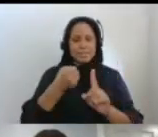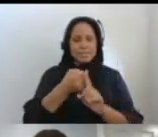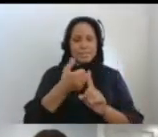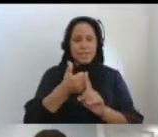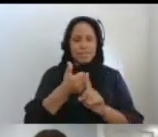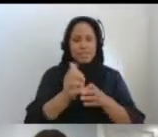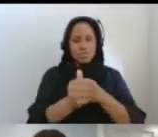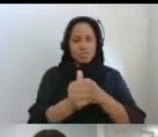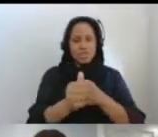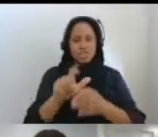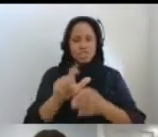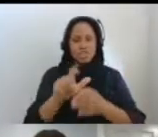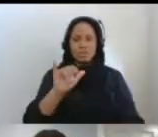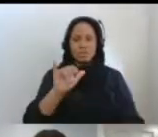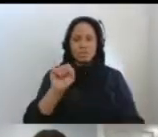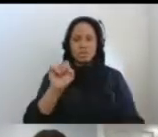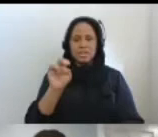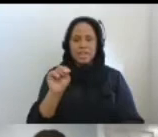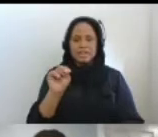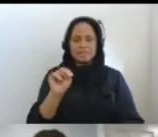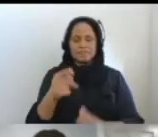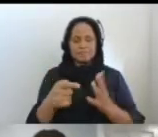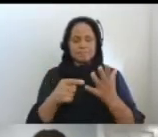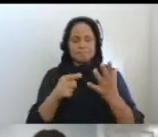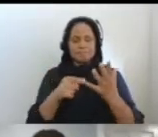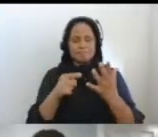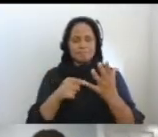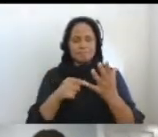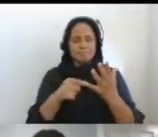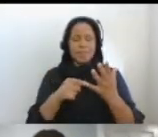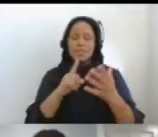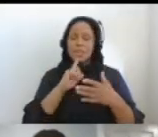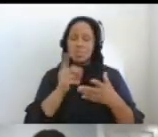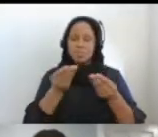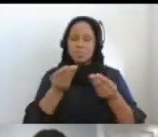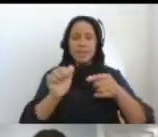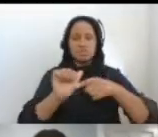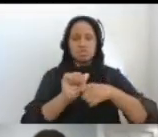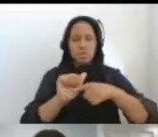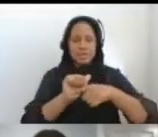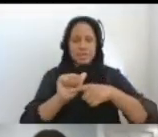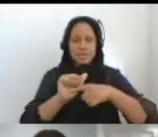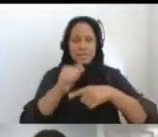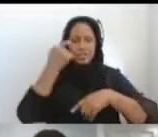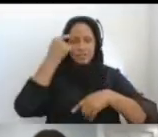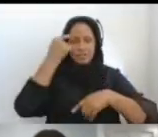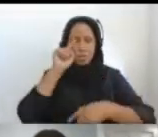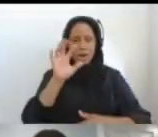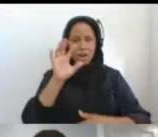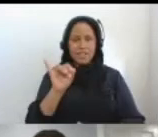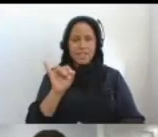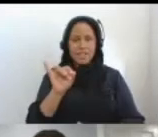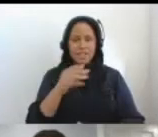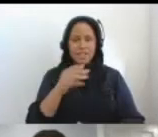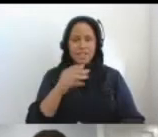the OPWDD offices, and they're the ones who really provide training for the FIs and for the